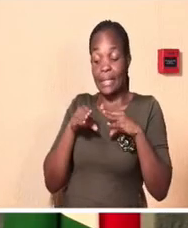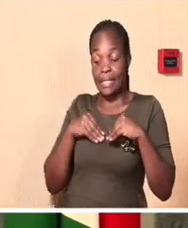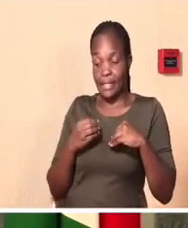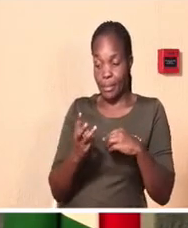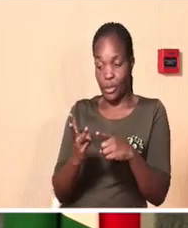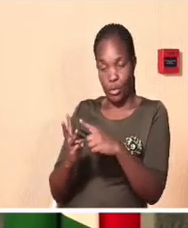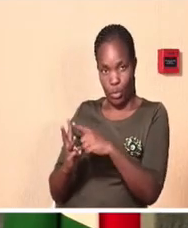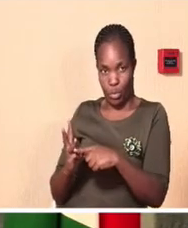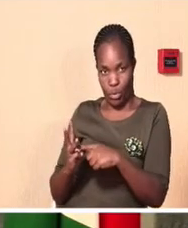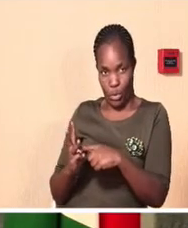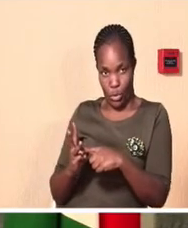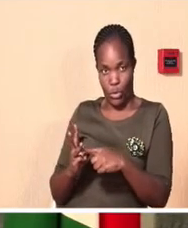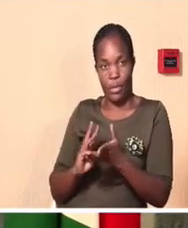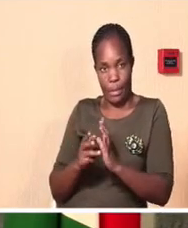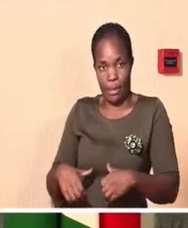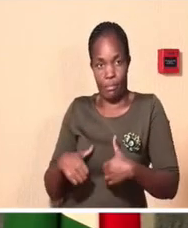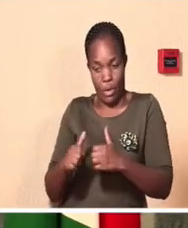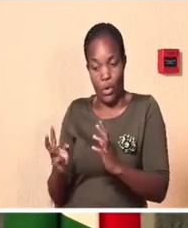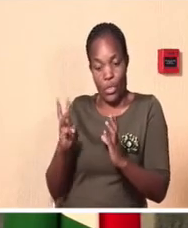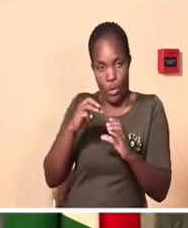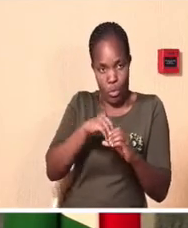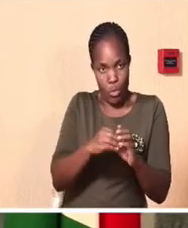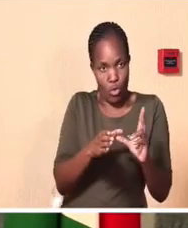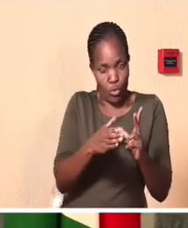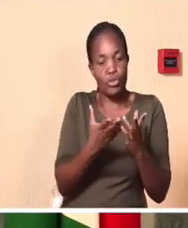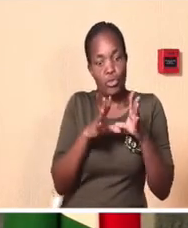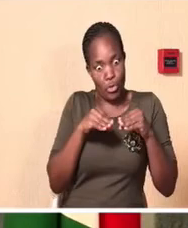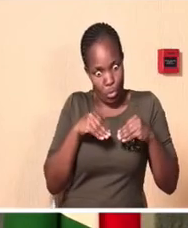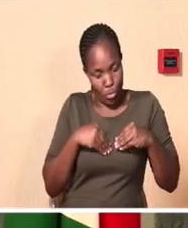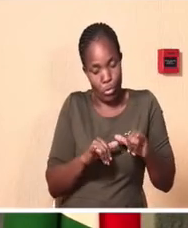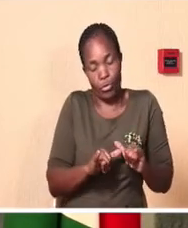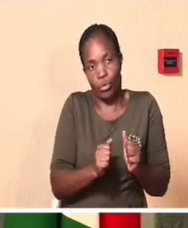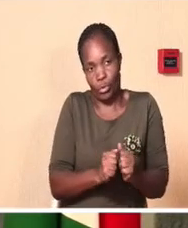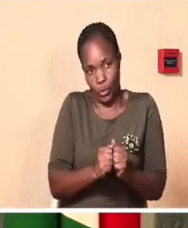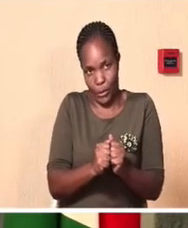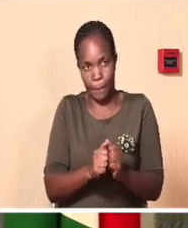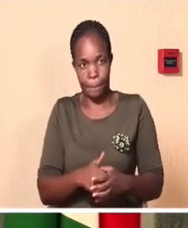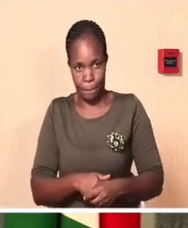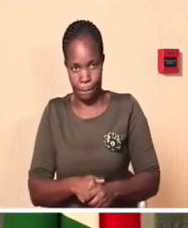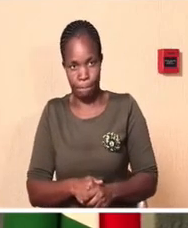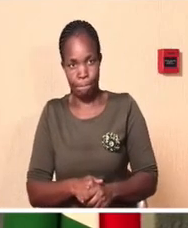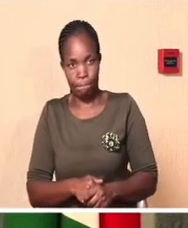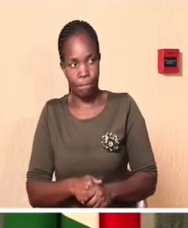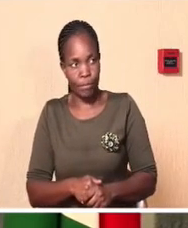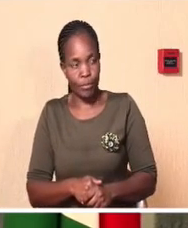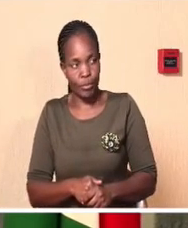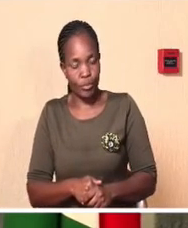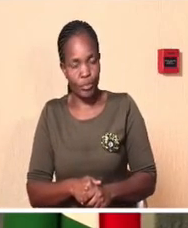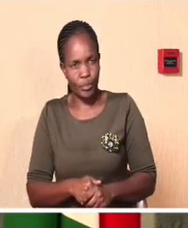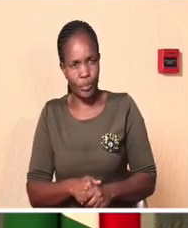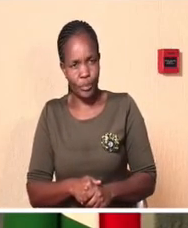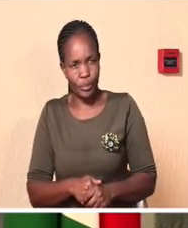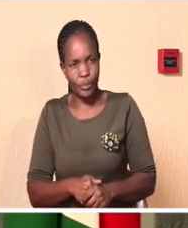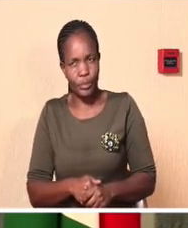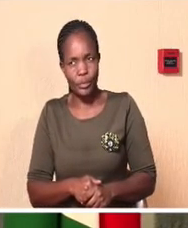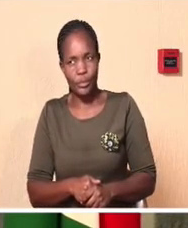in isolation, we have tested them at least 2 occasions to know that they are virus-free. So apart from not having